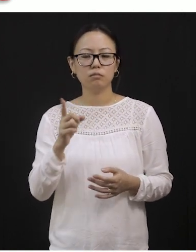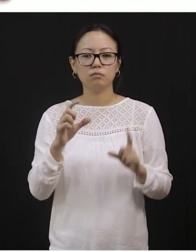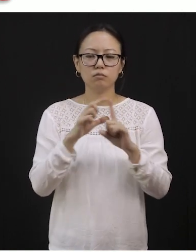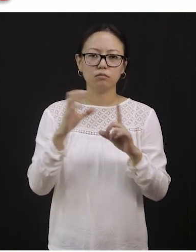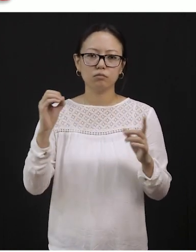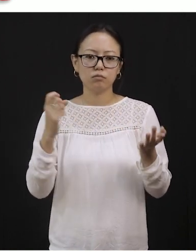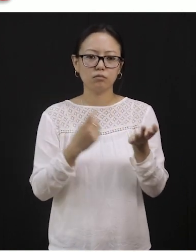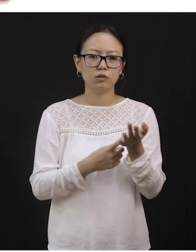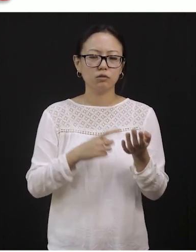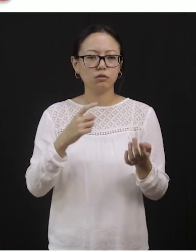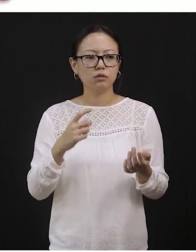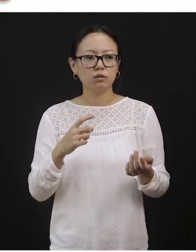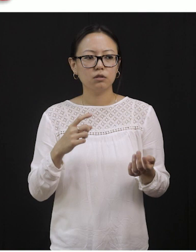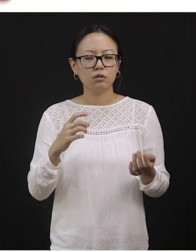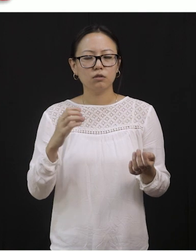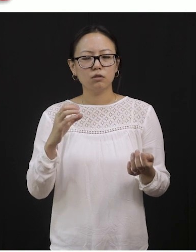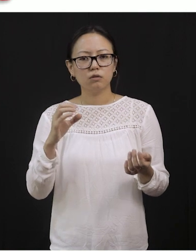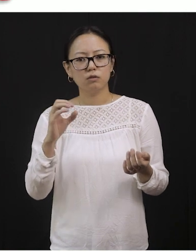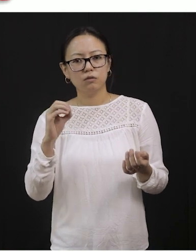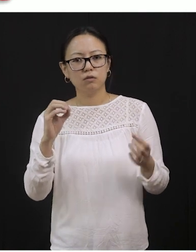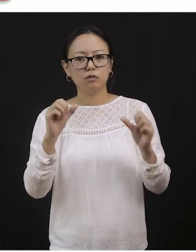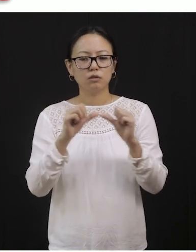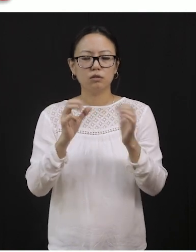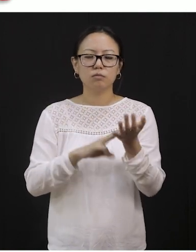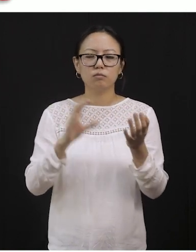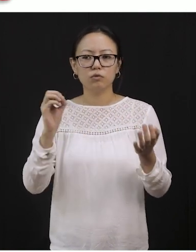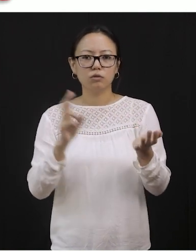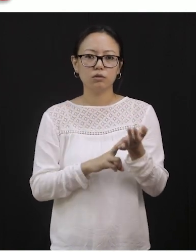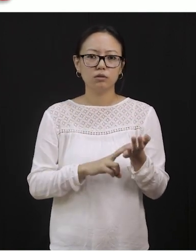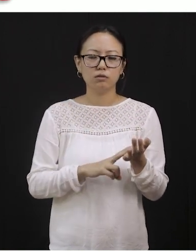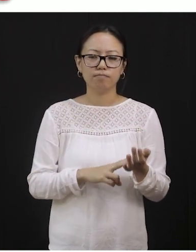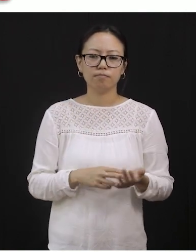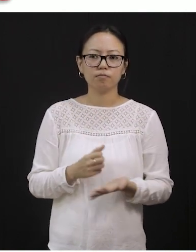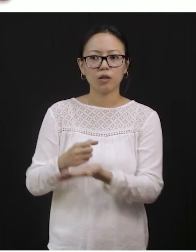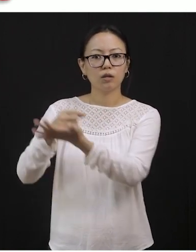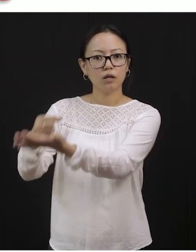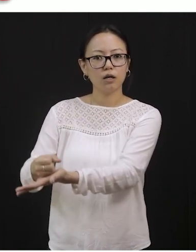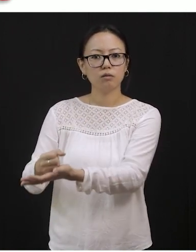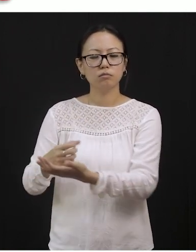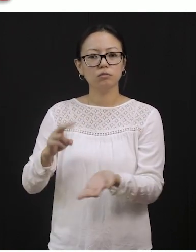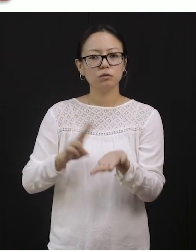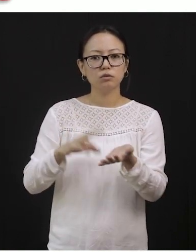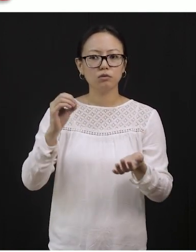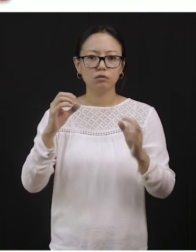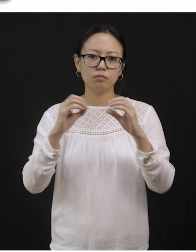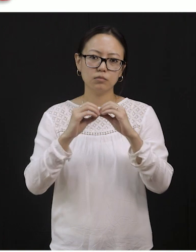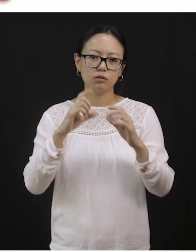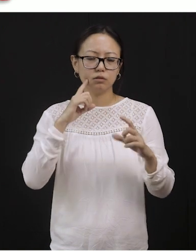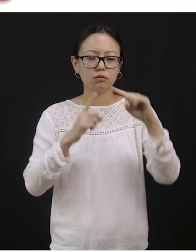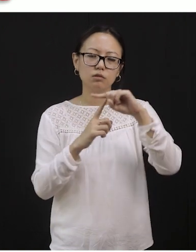even Nobita tries his best, right? So these are some of the moral lessons that we learn from